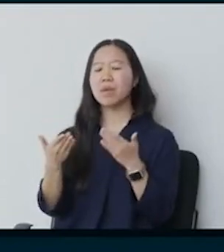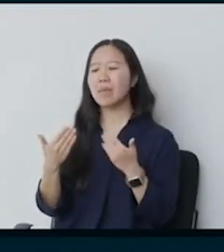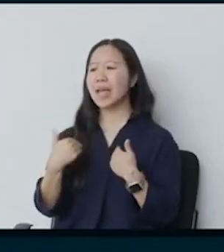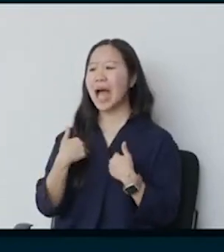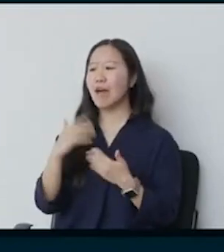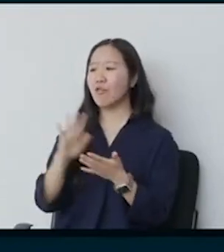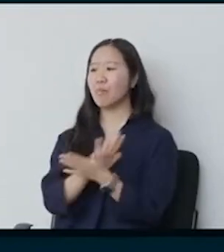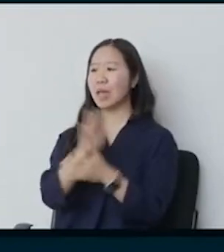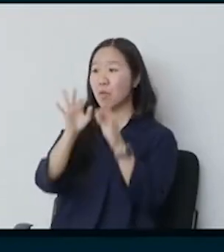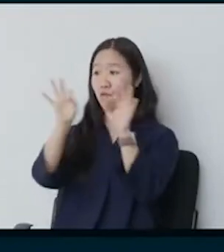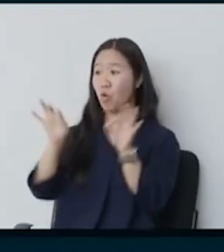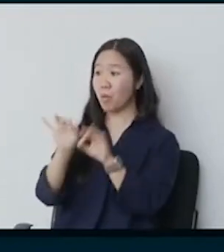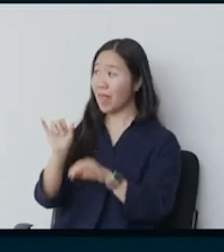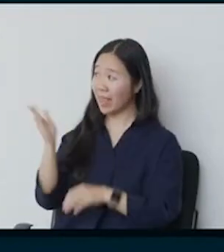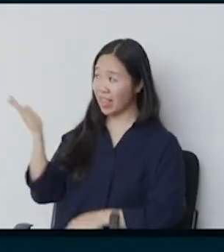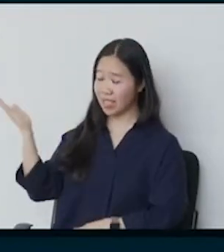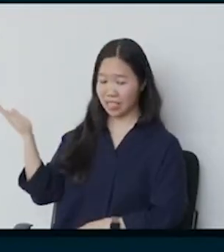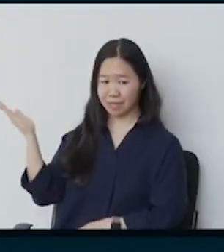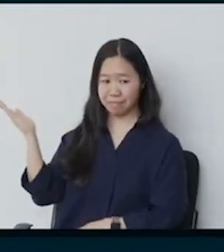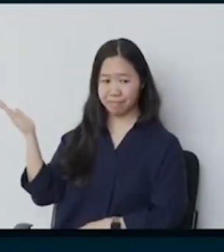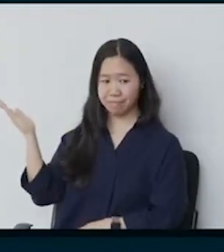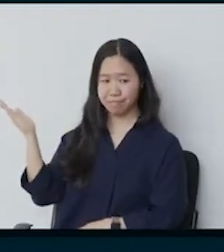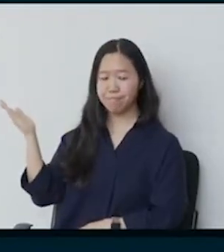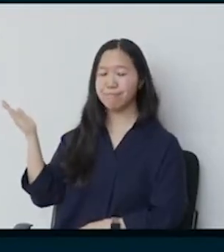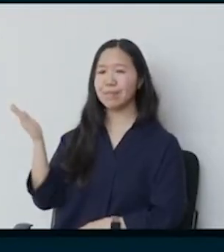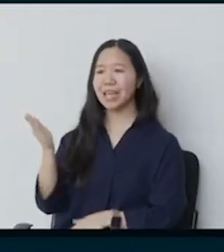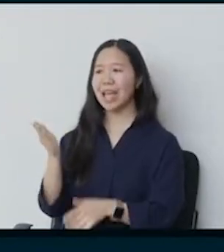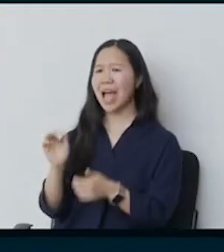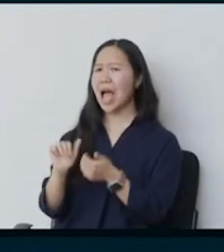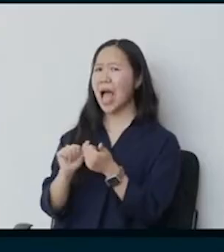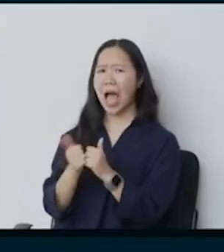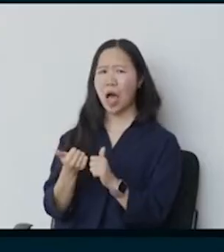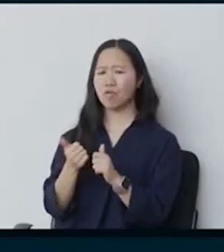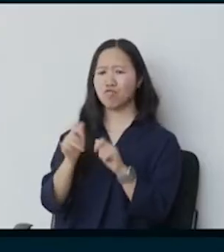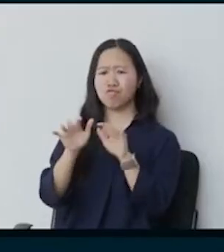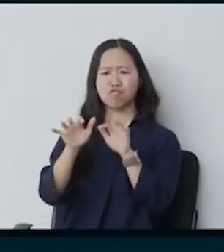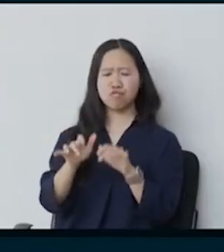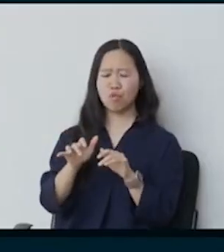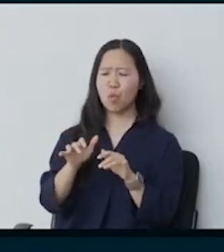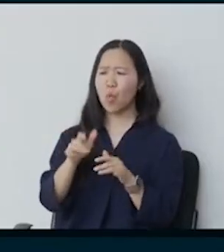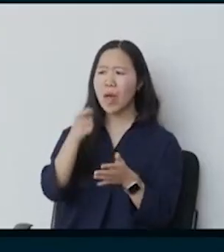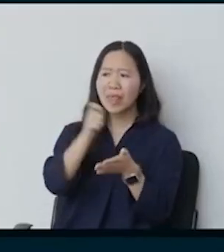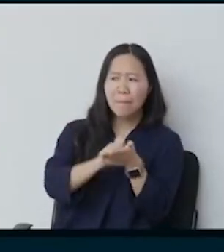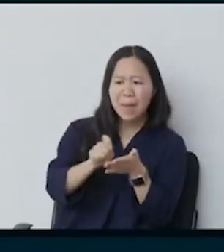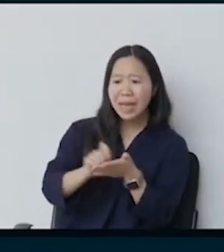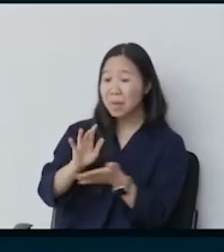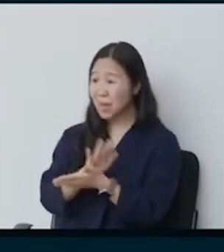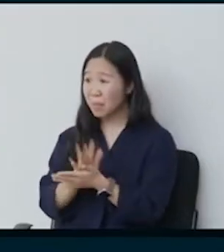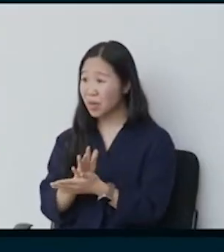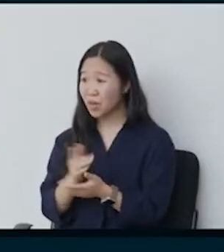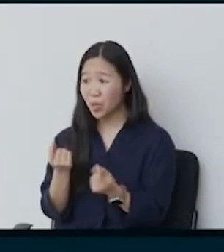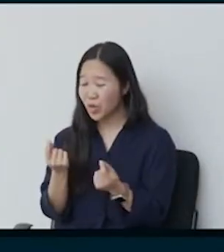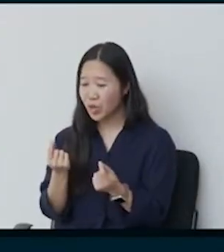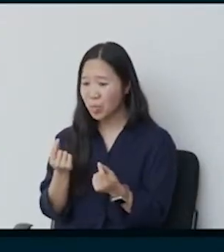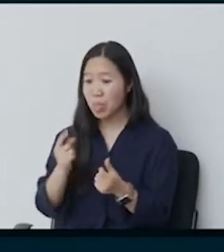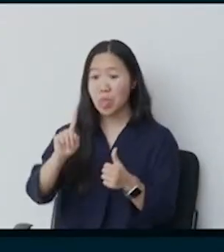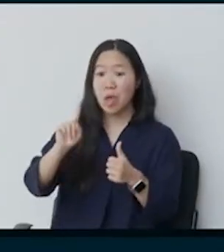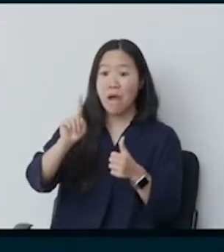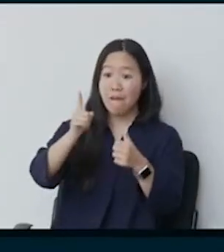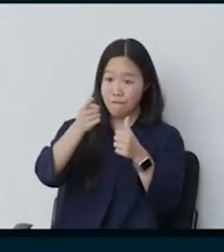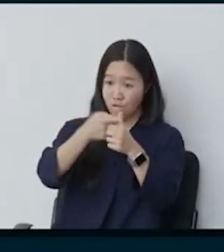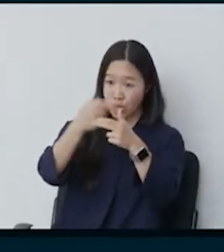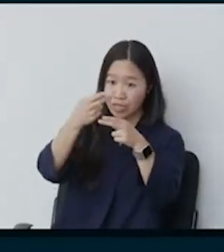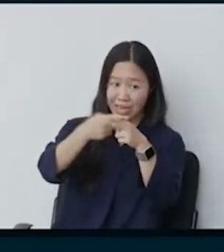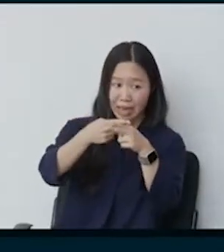like this. Okay, how are you guys going to fill this form out? On paper, pen and paper. You're going to go first name, last